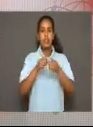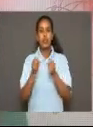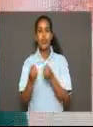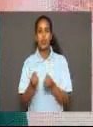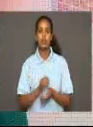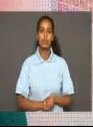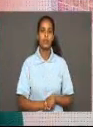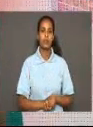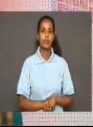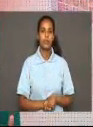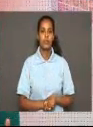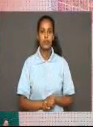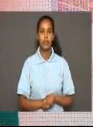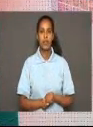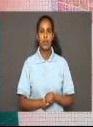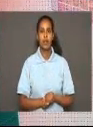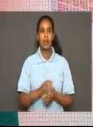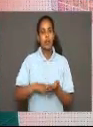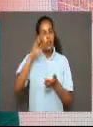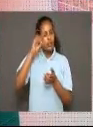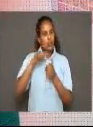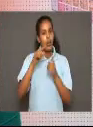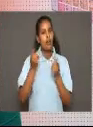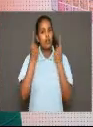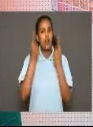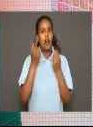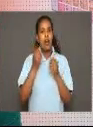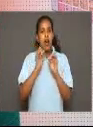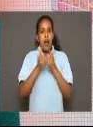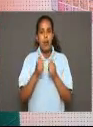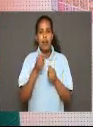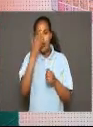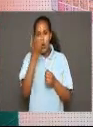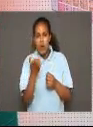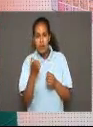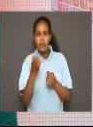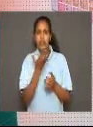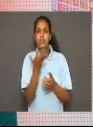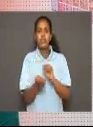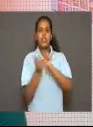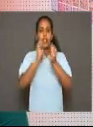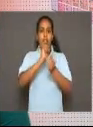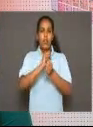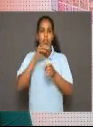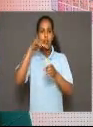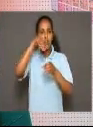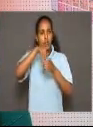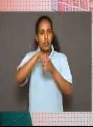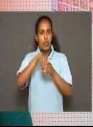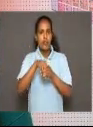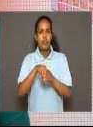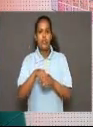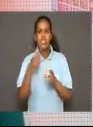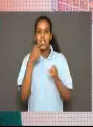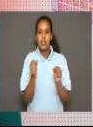decompose. Learning to understand how and why things change, including